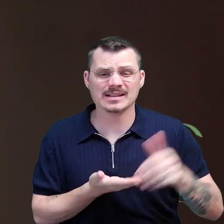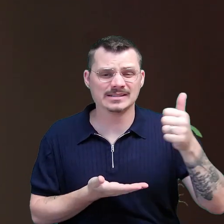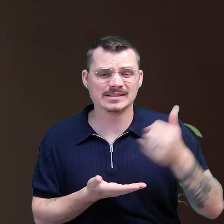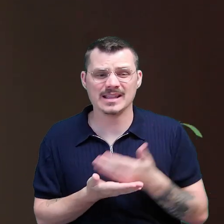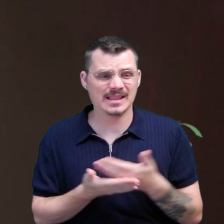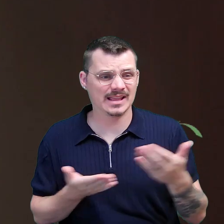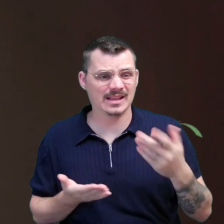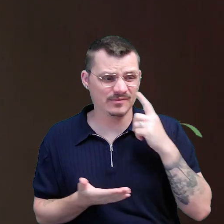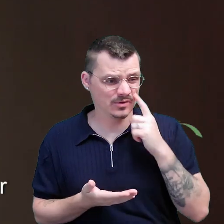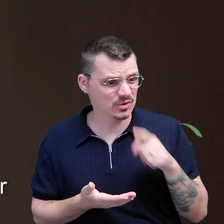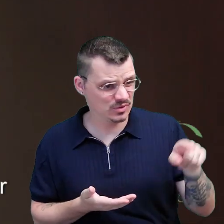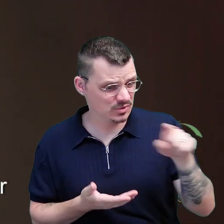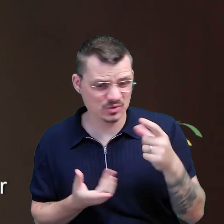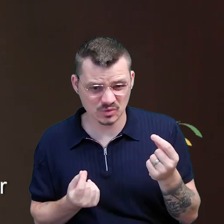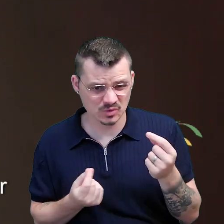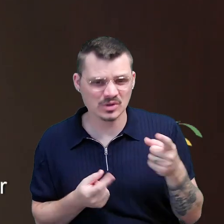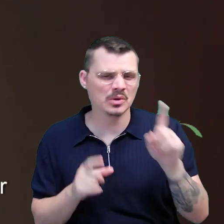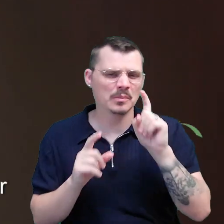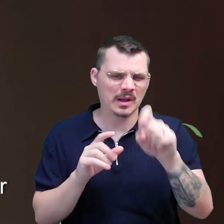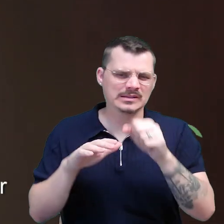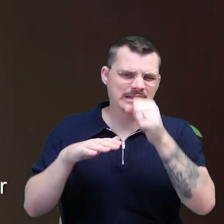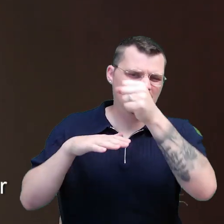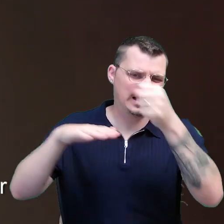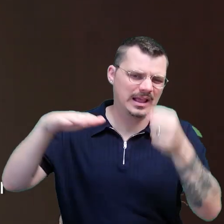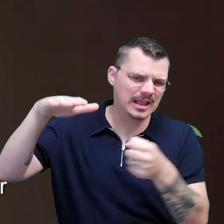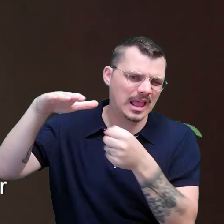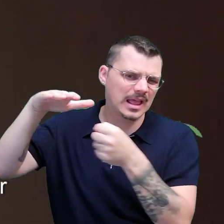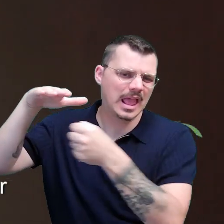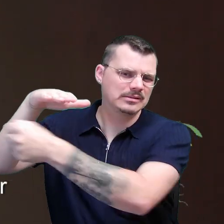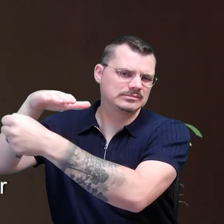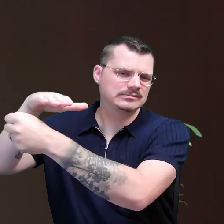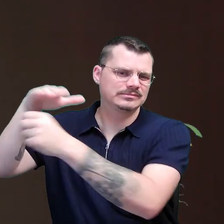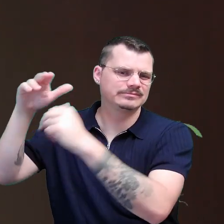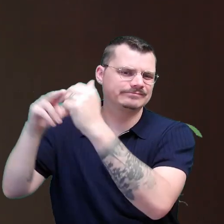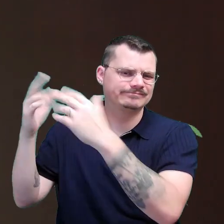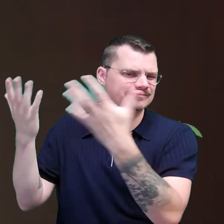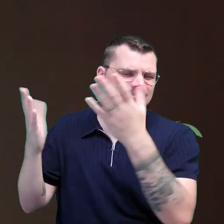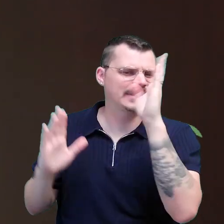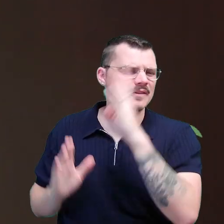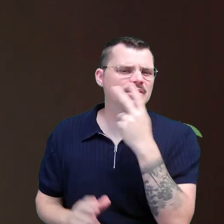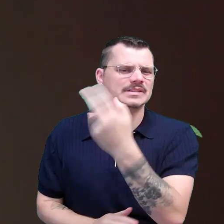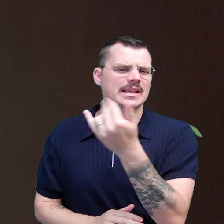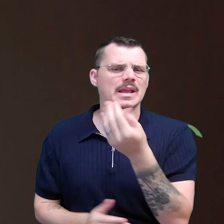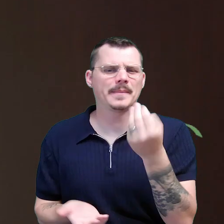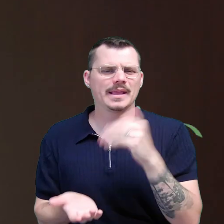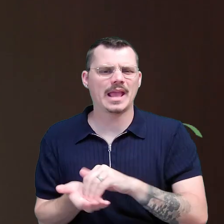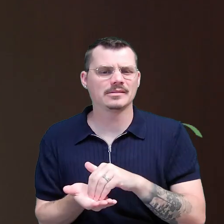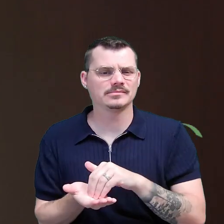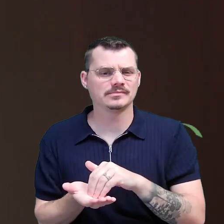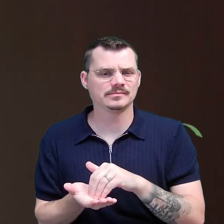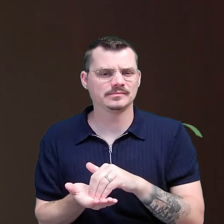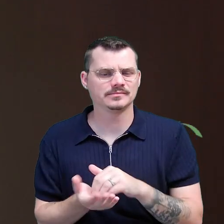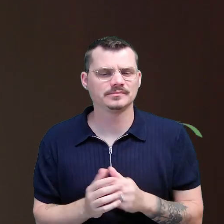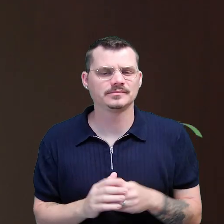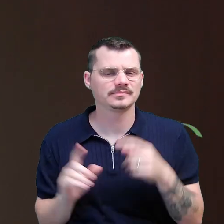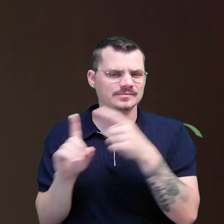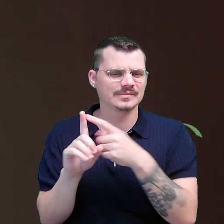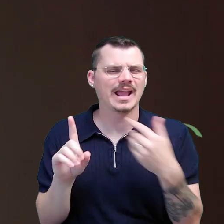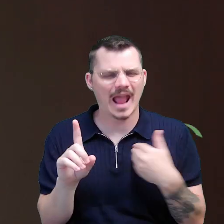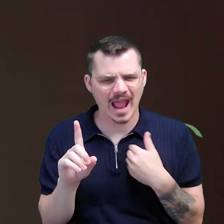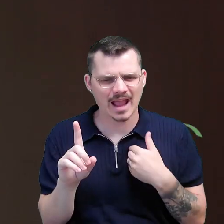him and your family is to put him away in a facility and never see him again. He's a fellow with a